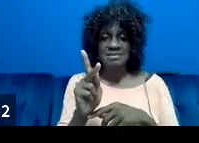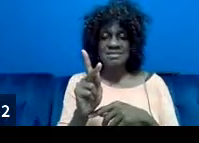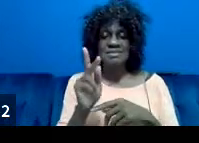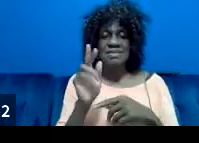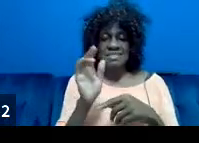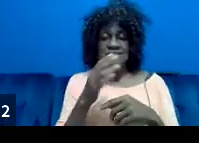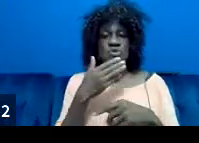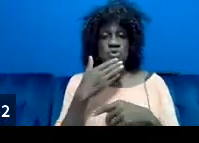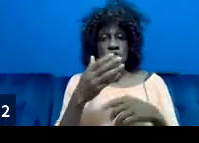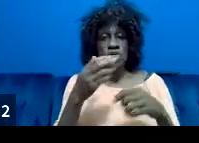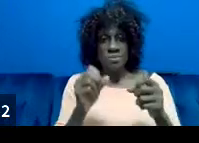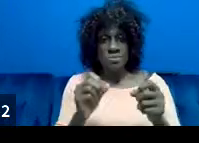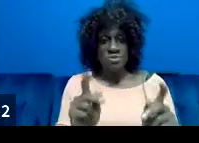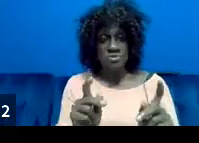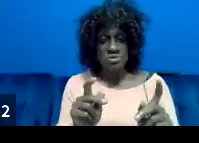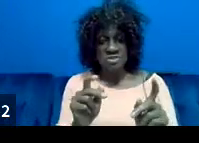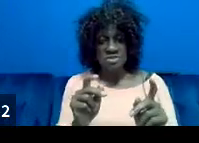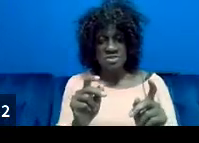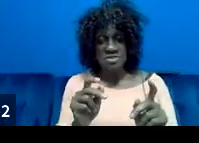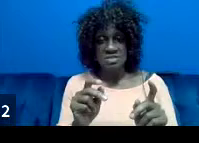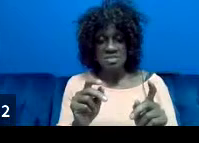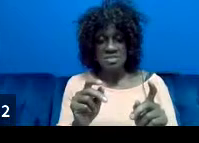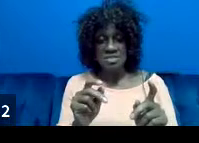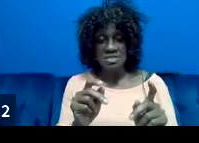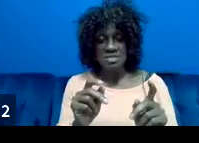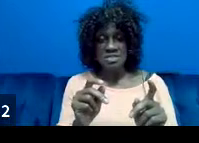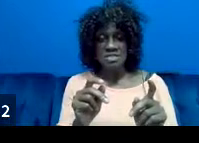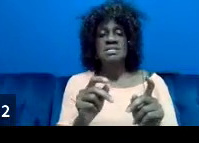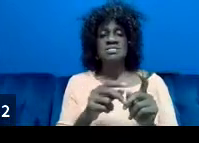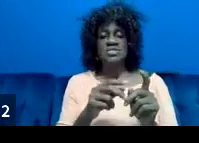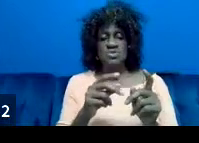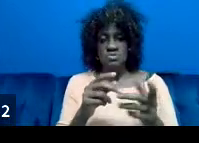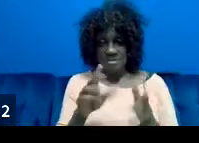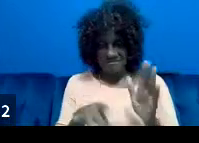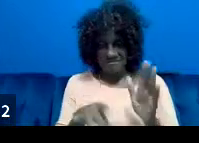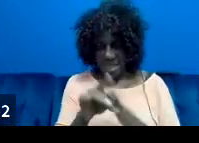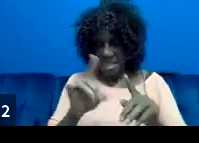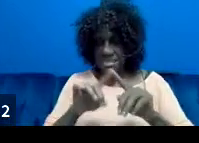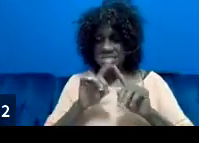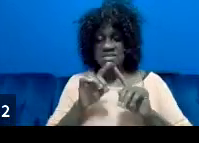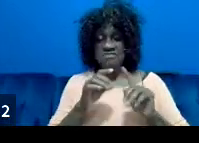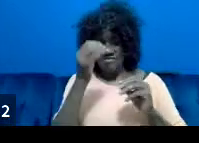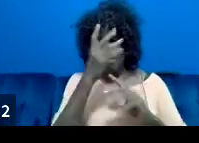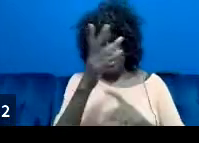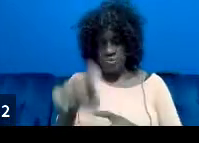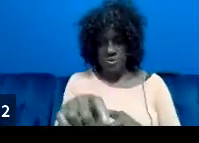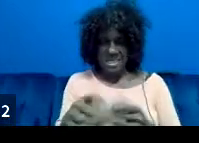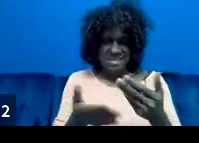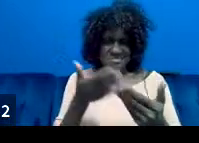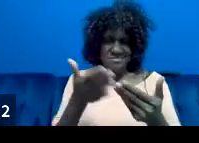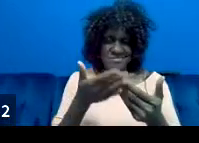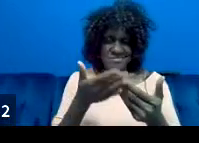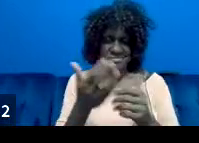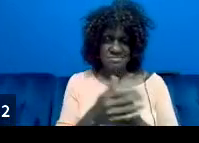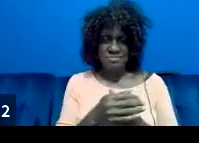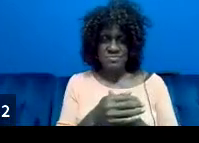key opportunity to wayfind through the document faster and easier.